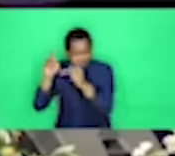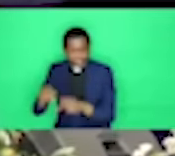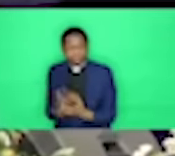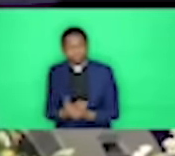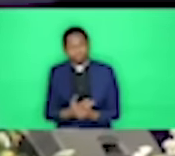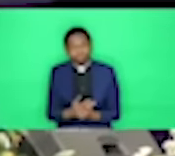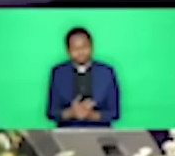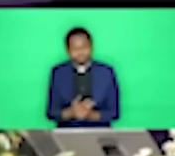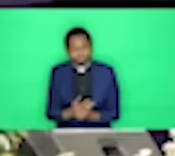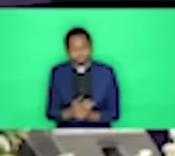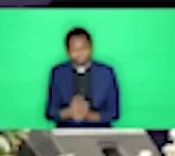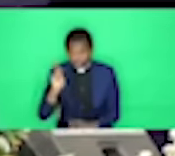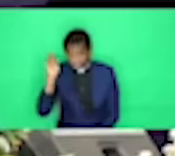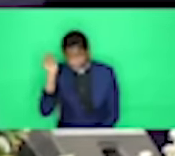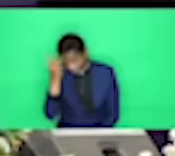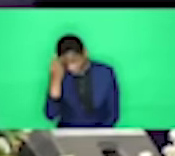politicians.